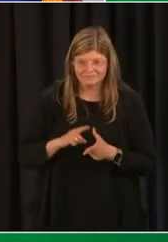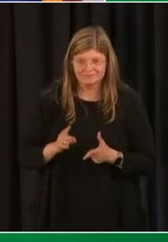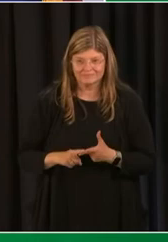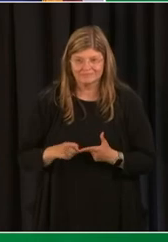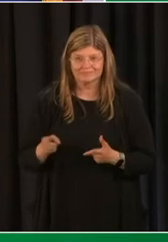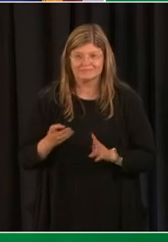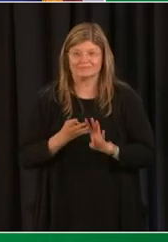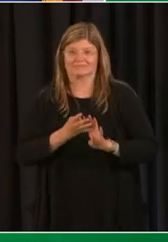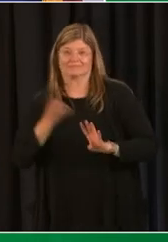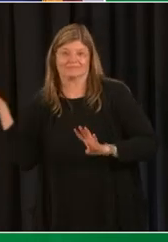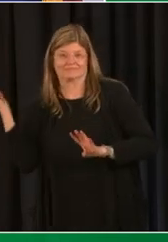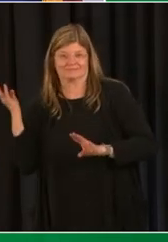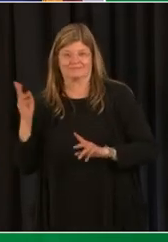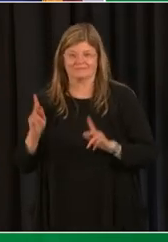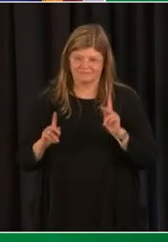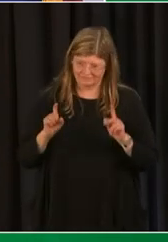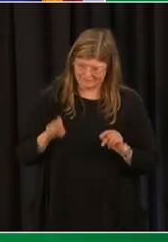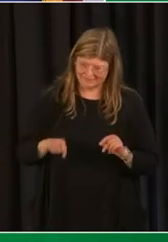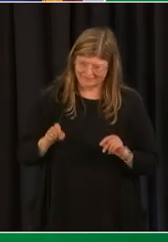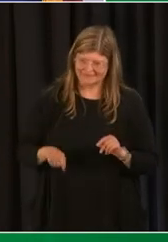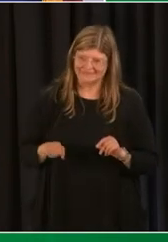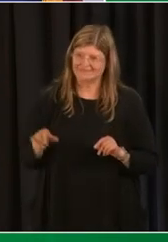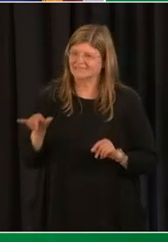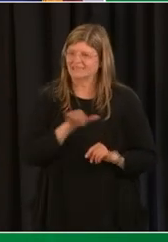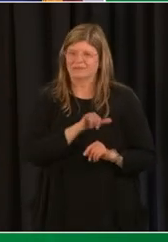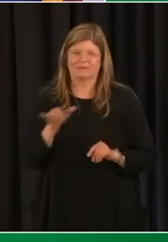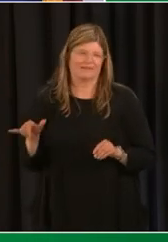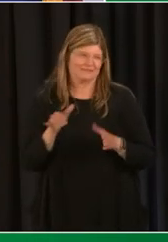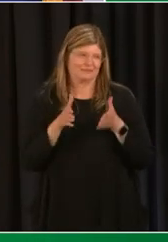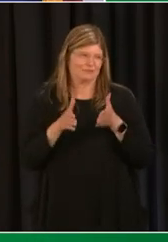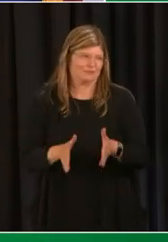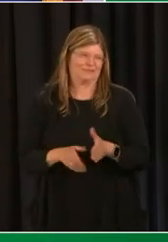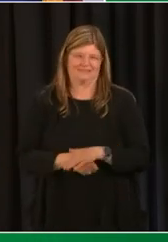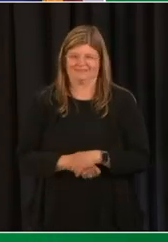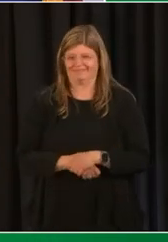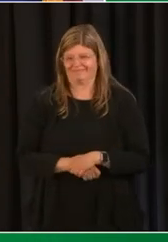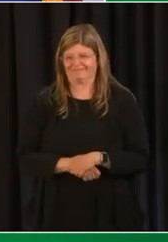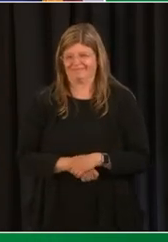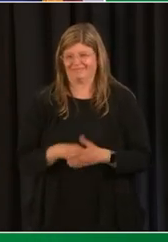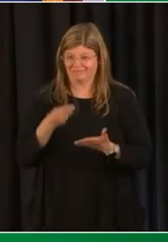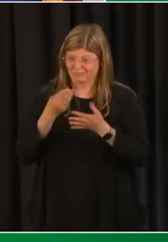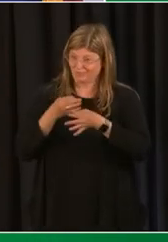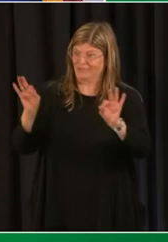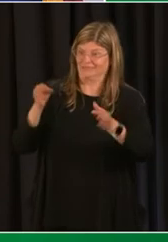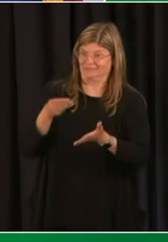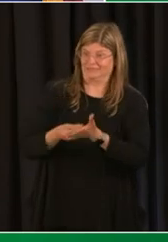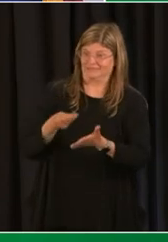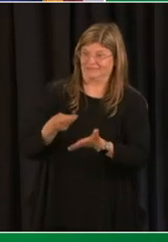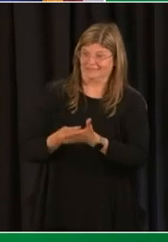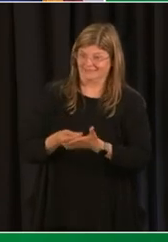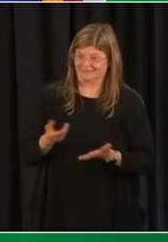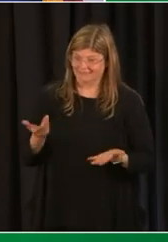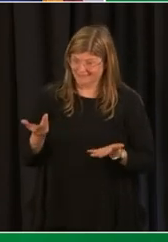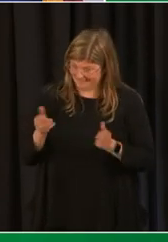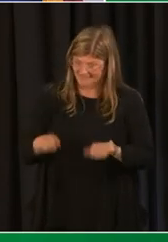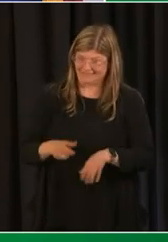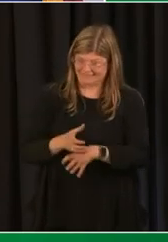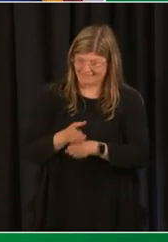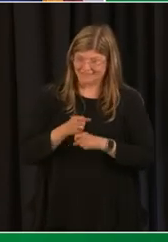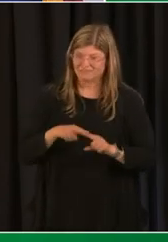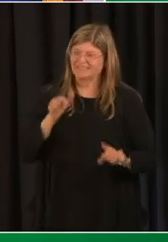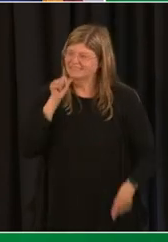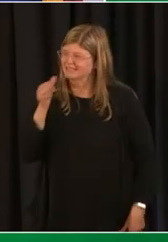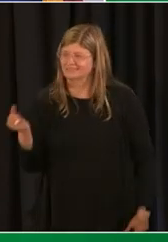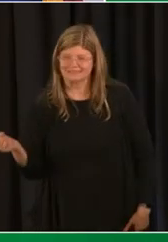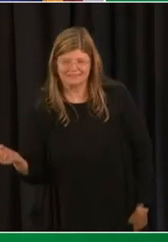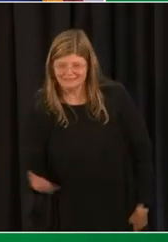we would have folks rush to it. We need folks to rush to it with the same zeal, because we know that we can actually today, as we sit here, if